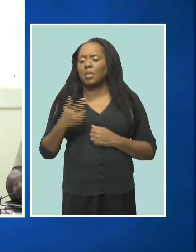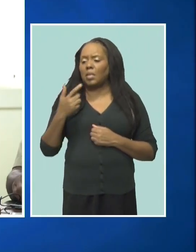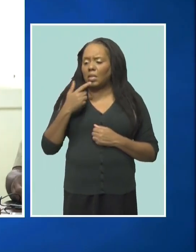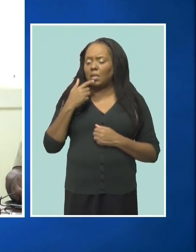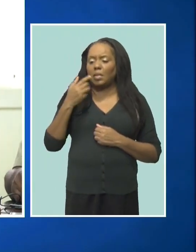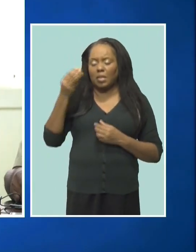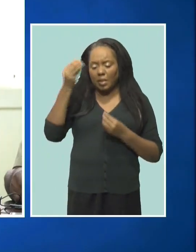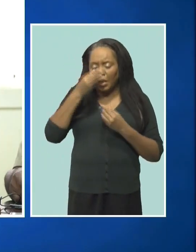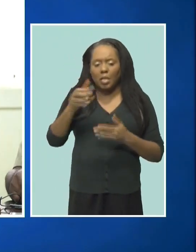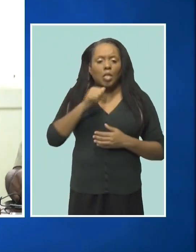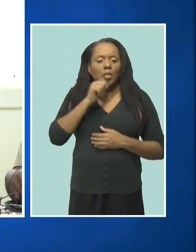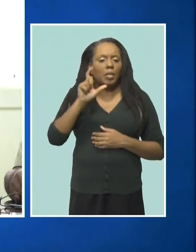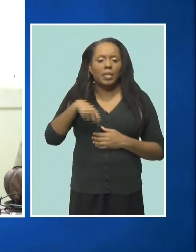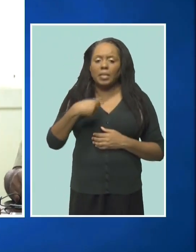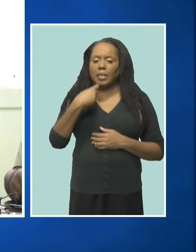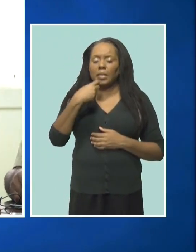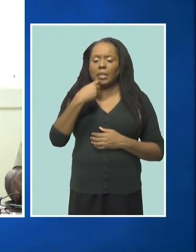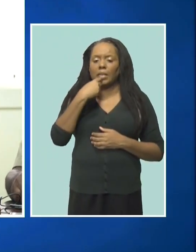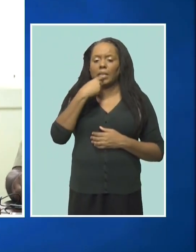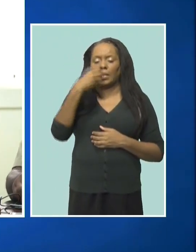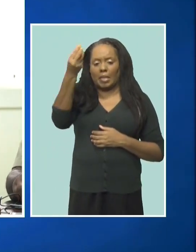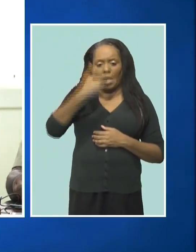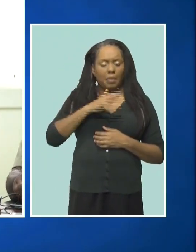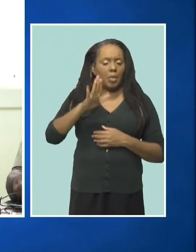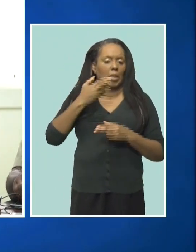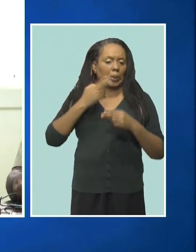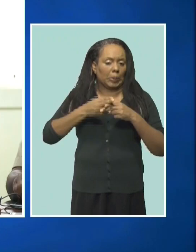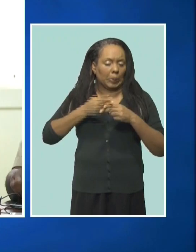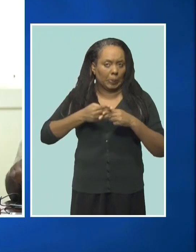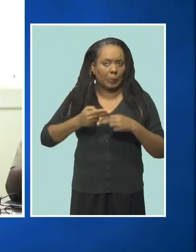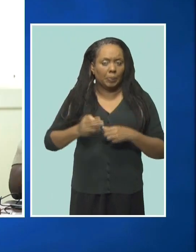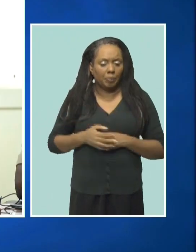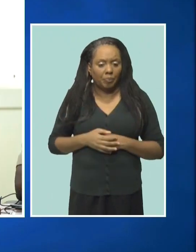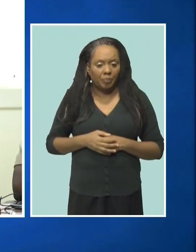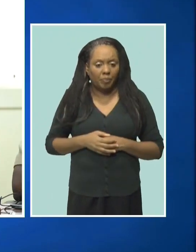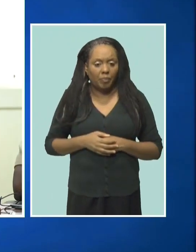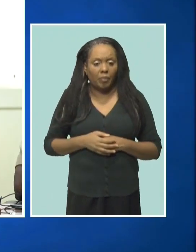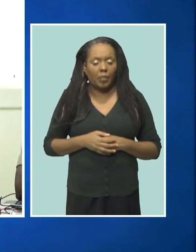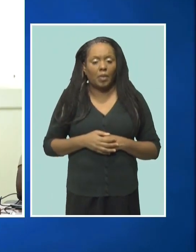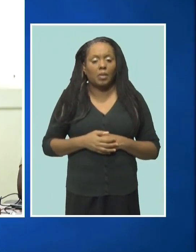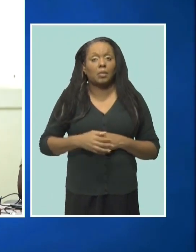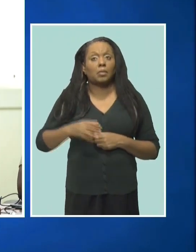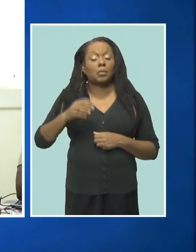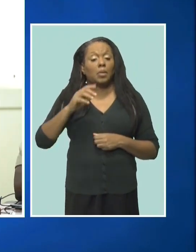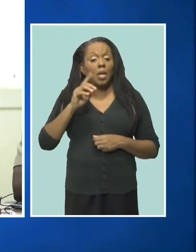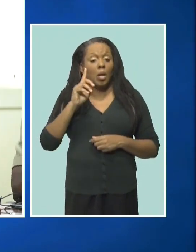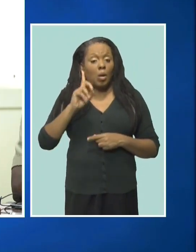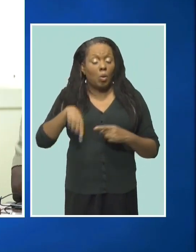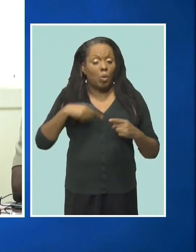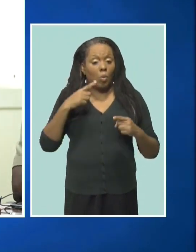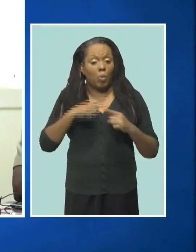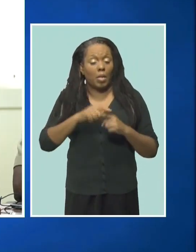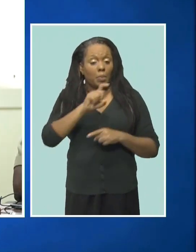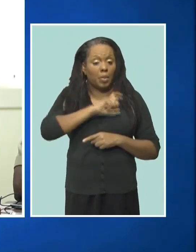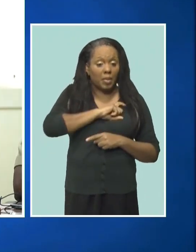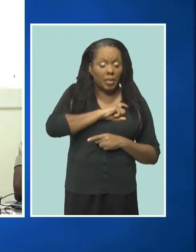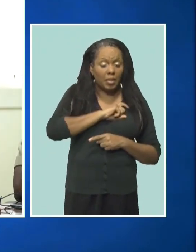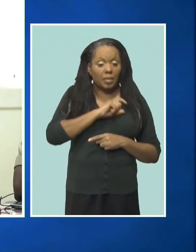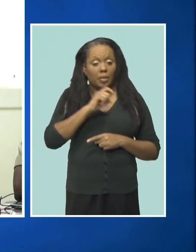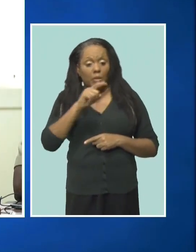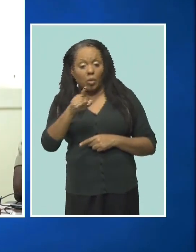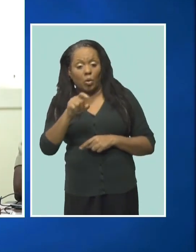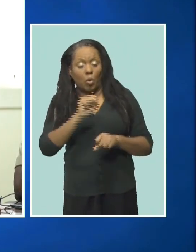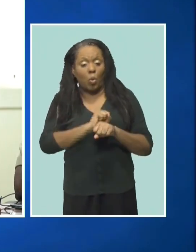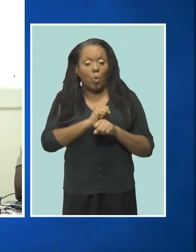available to target guns. Commissioner Boyce believes working with the public, the police service can get